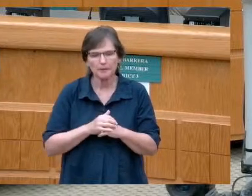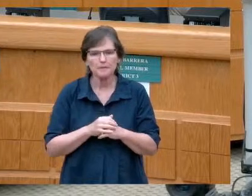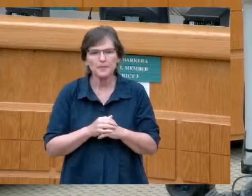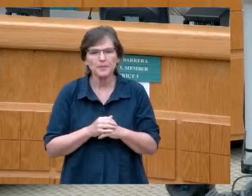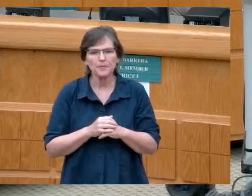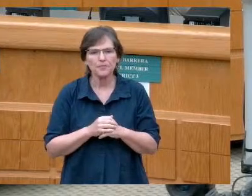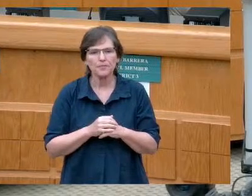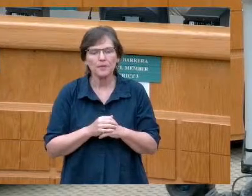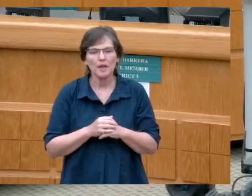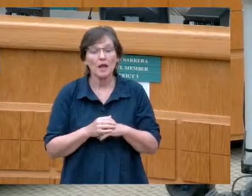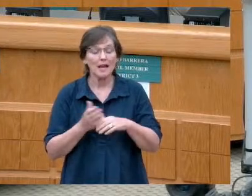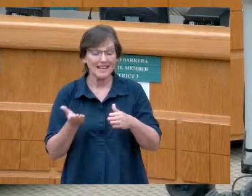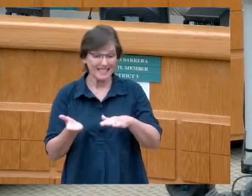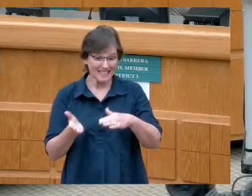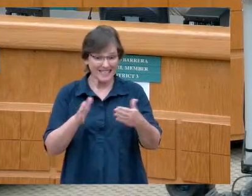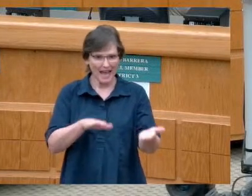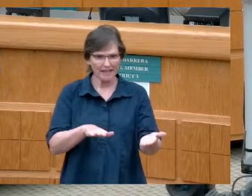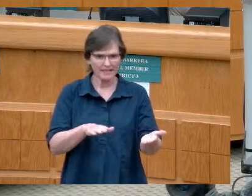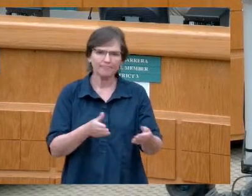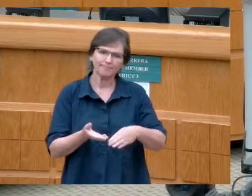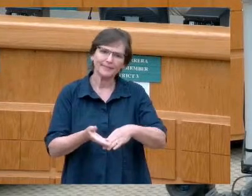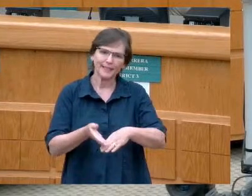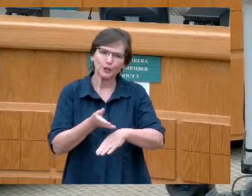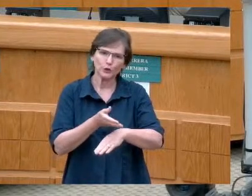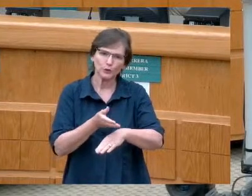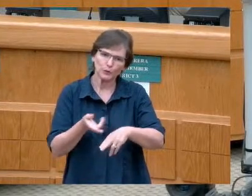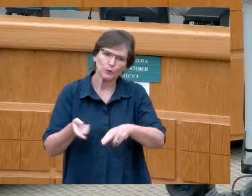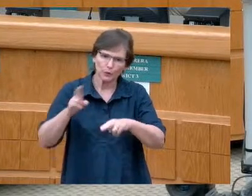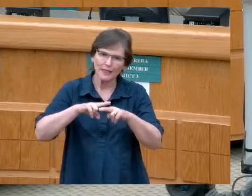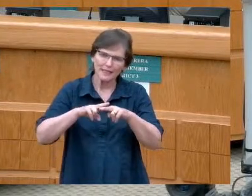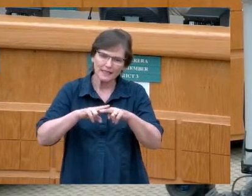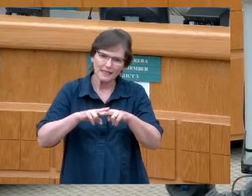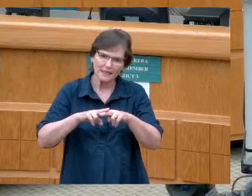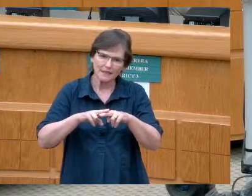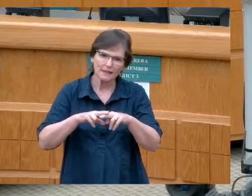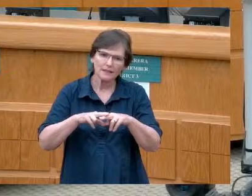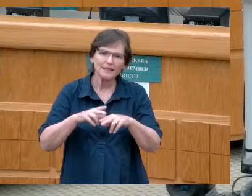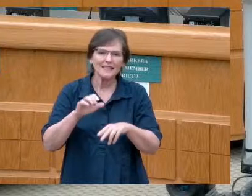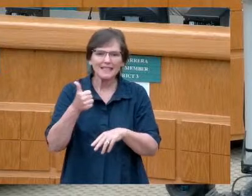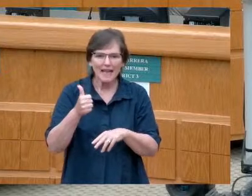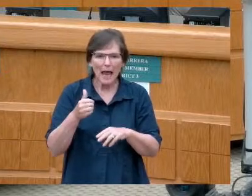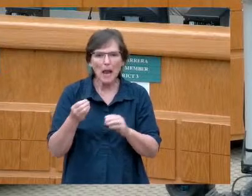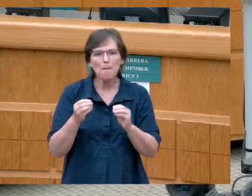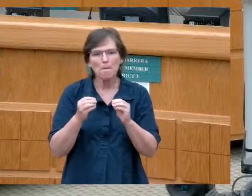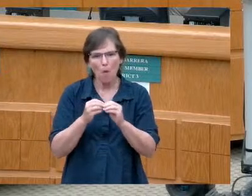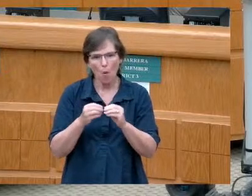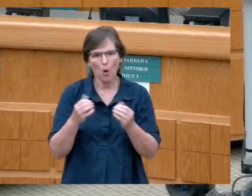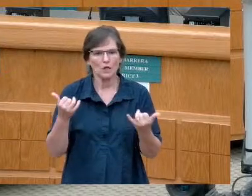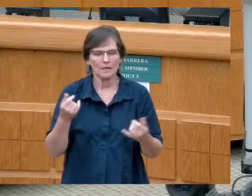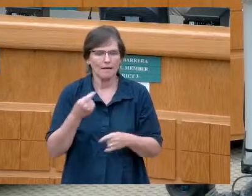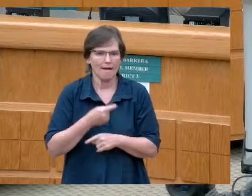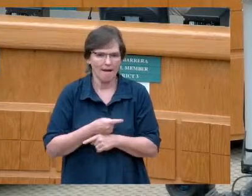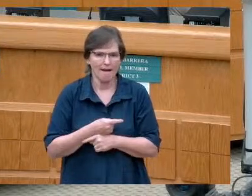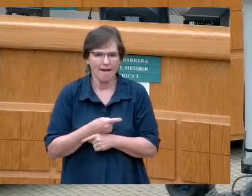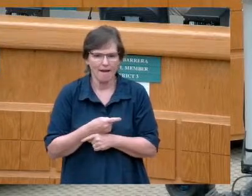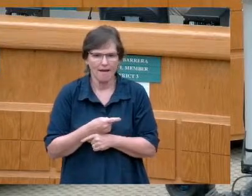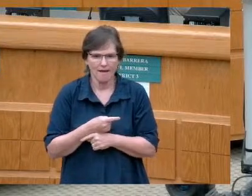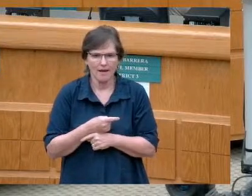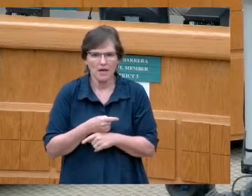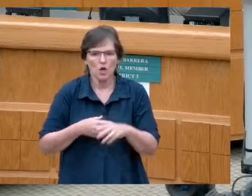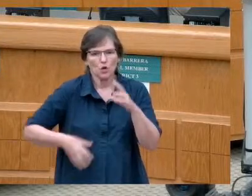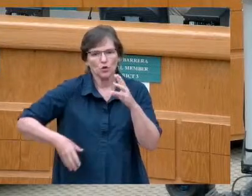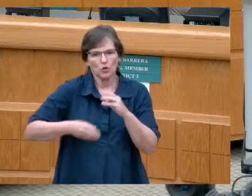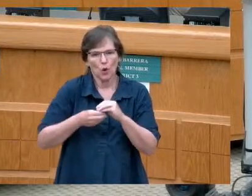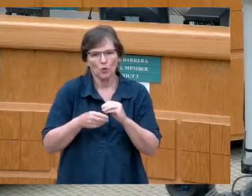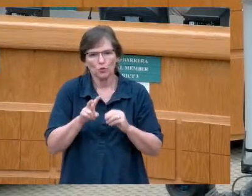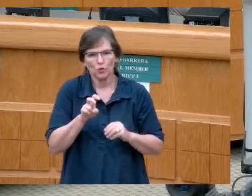And then the deaths have increased by 10 since yesterday, so we're showing 227 deaths since the